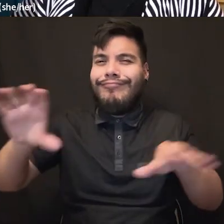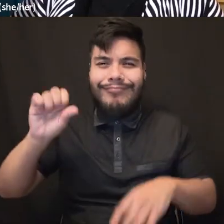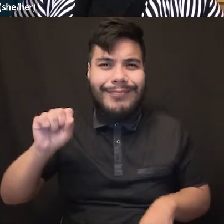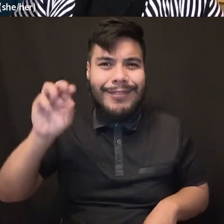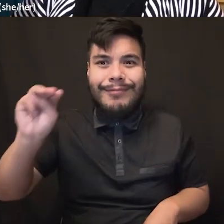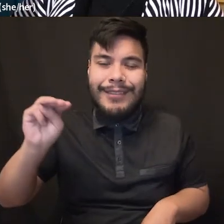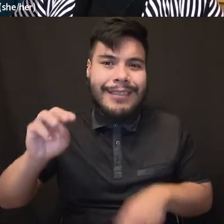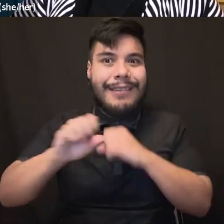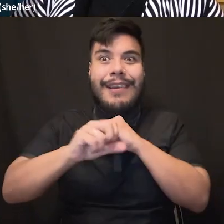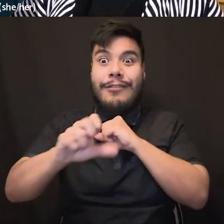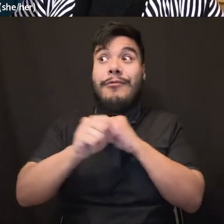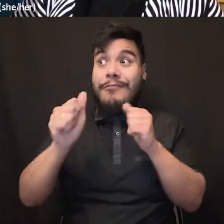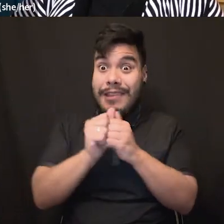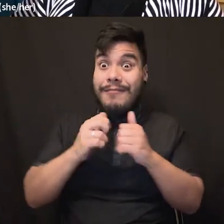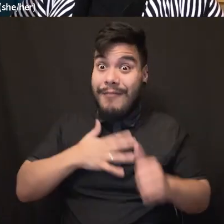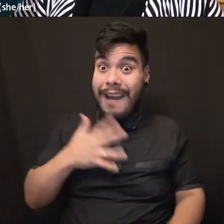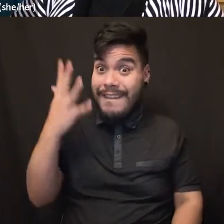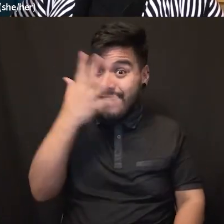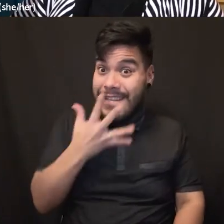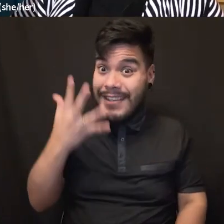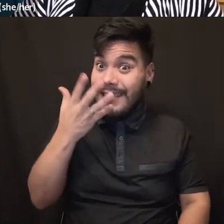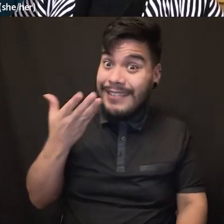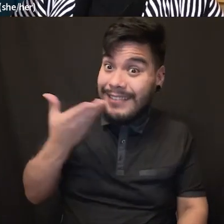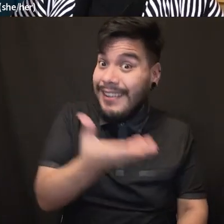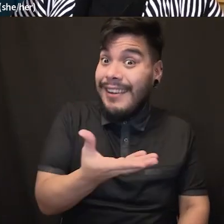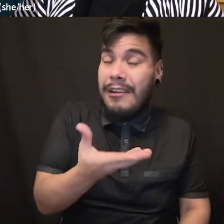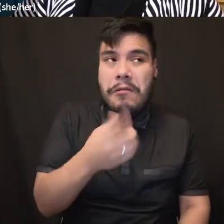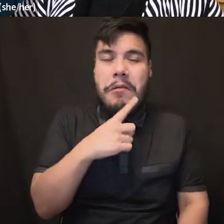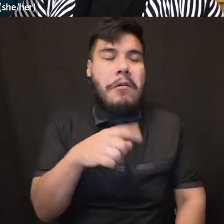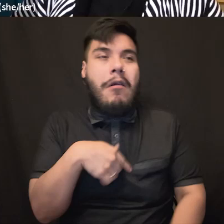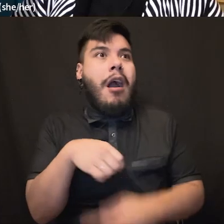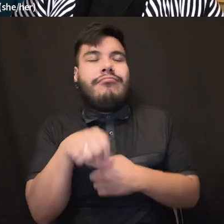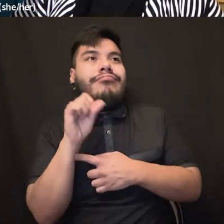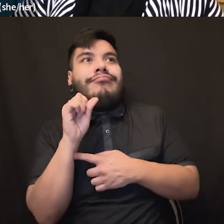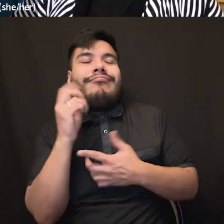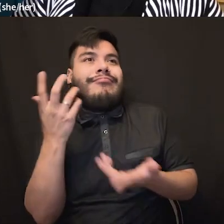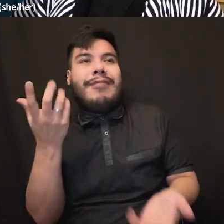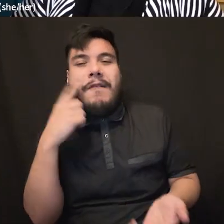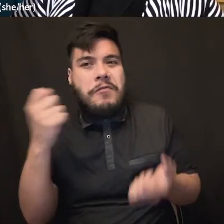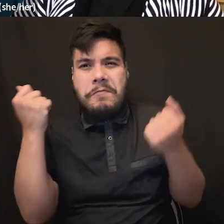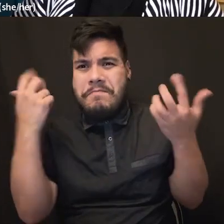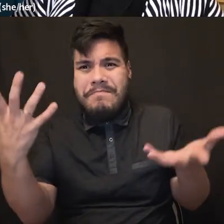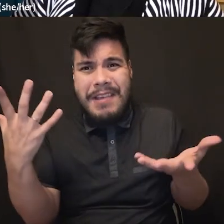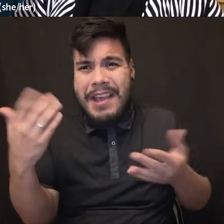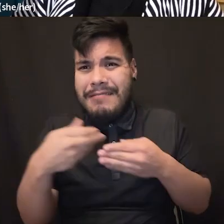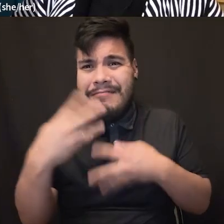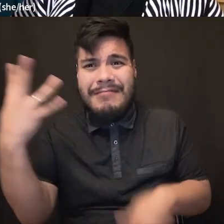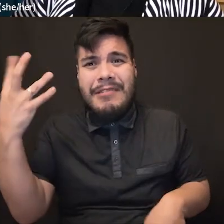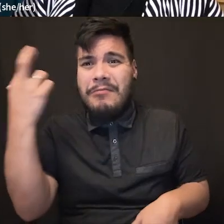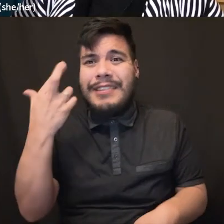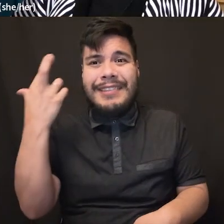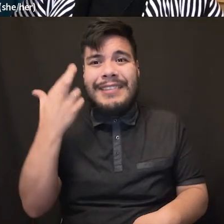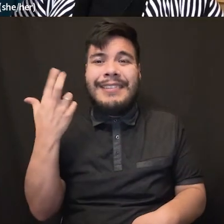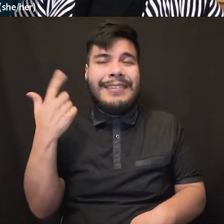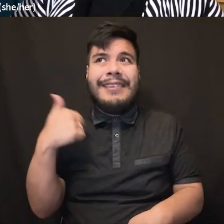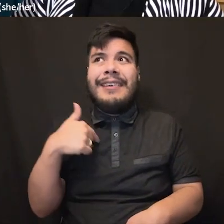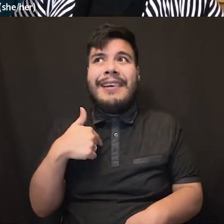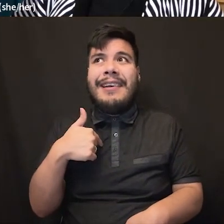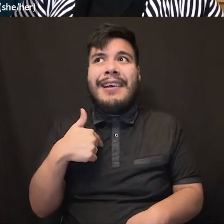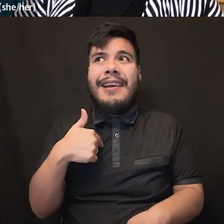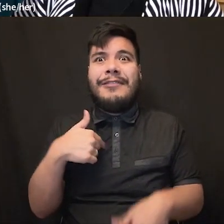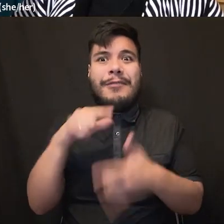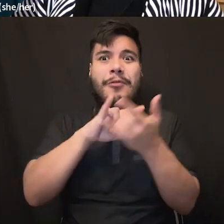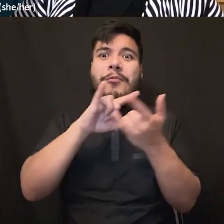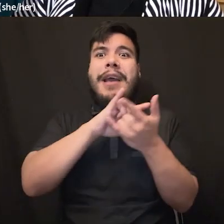with like my face on it. And it was so surreal for so many reasons that like for me to be the like